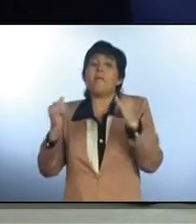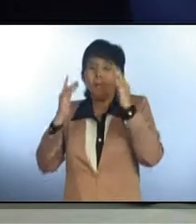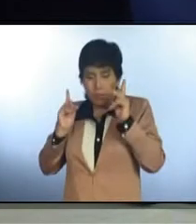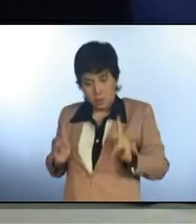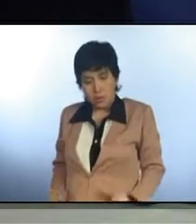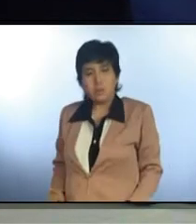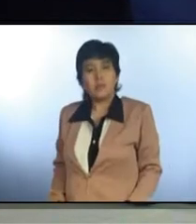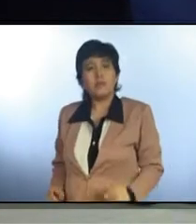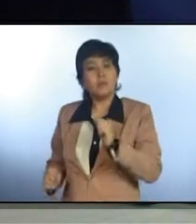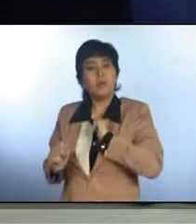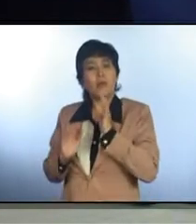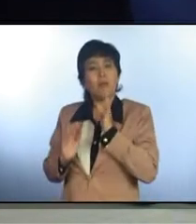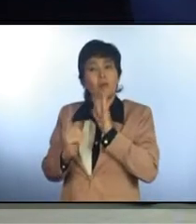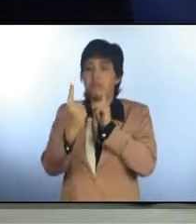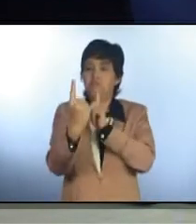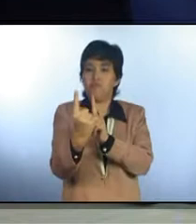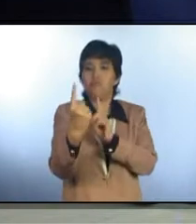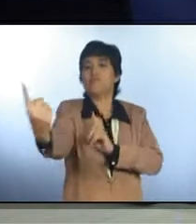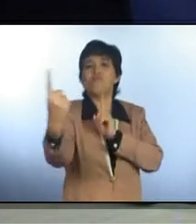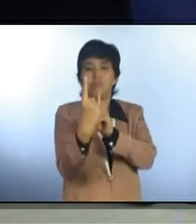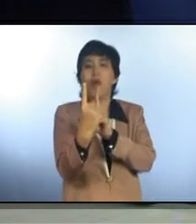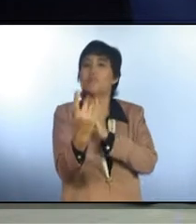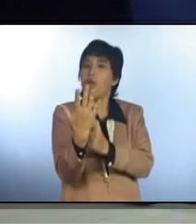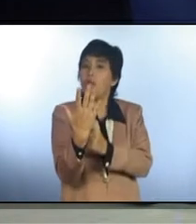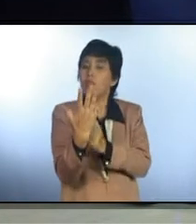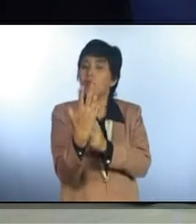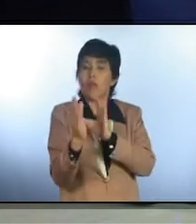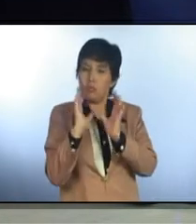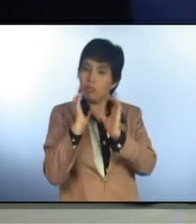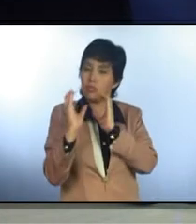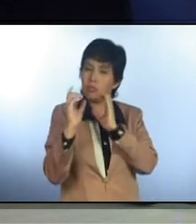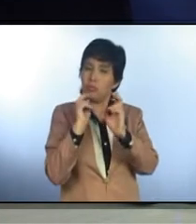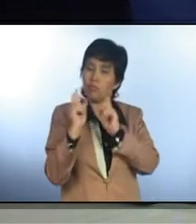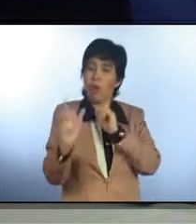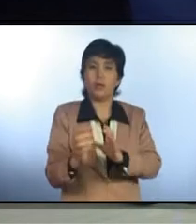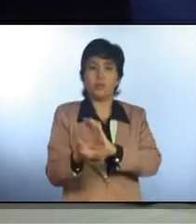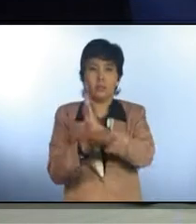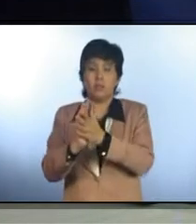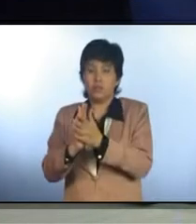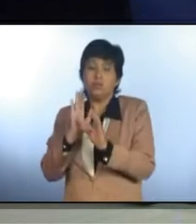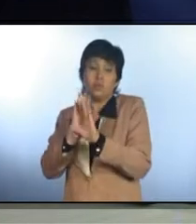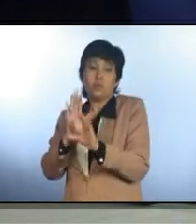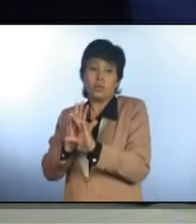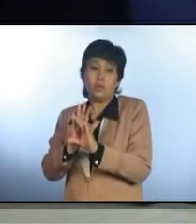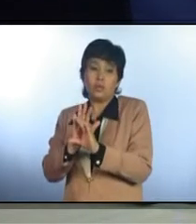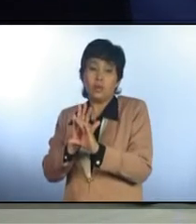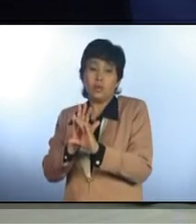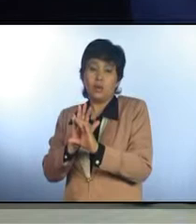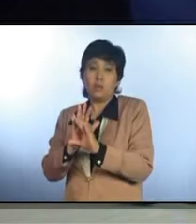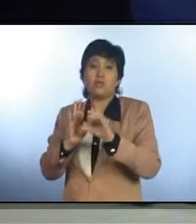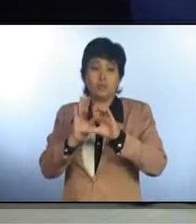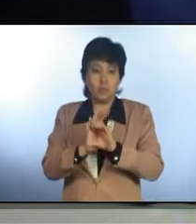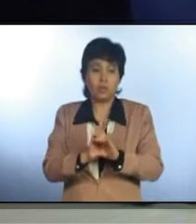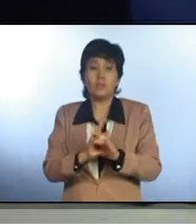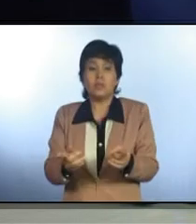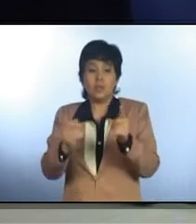a one-to-one person talking basis. Yeah, this one happens when a cult like Jehovah's Witness,